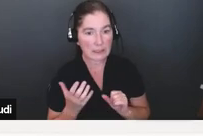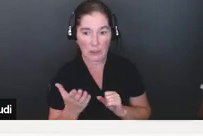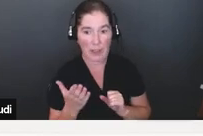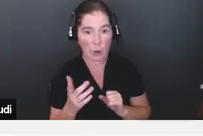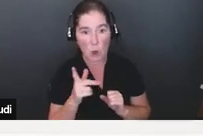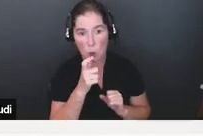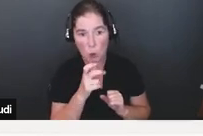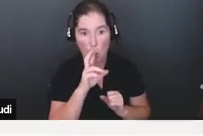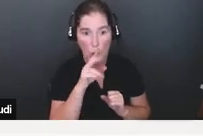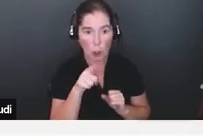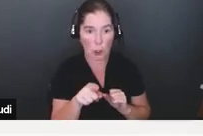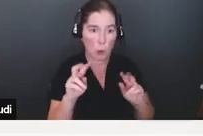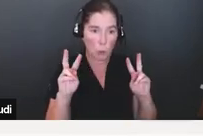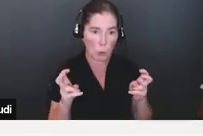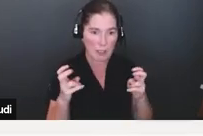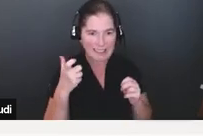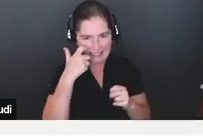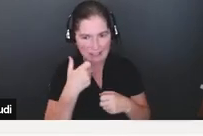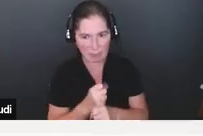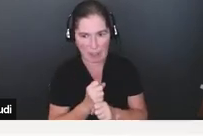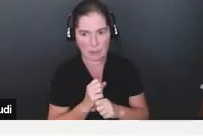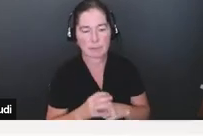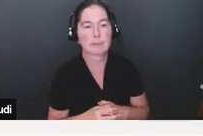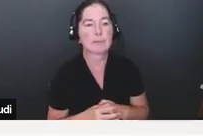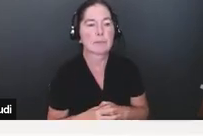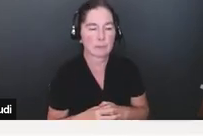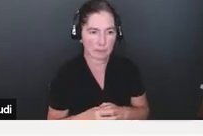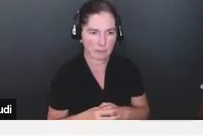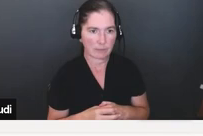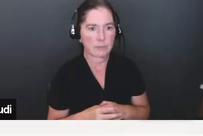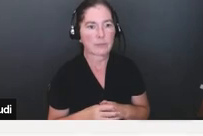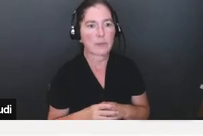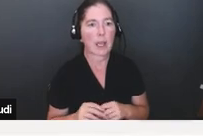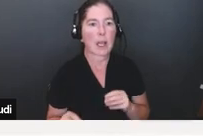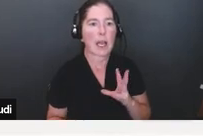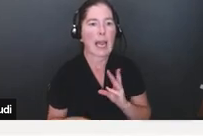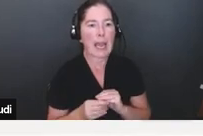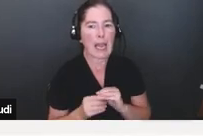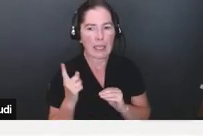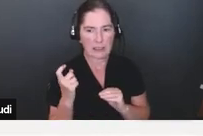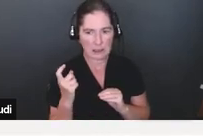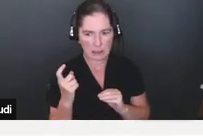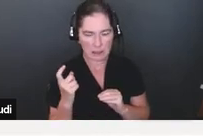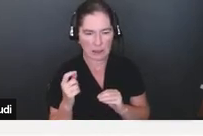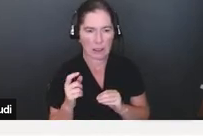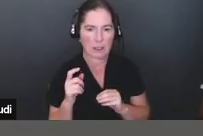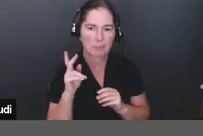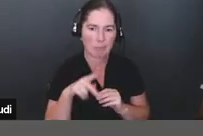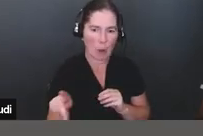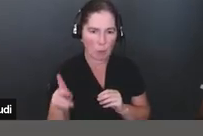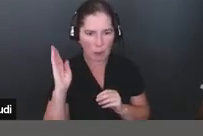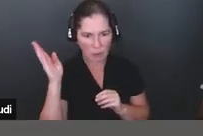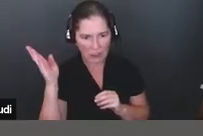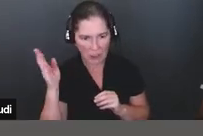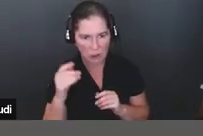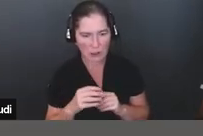is this form that was made a few seconds ago. I'm going to also demonstrate adding something else, like a PowerPoint presentation.